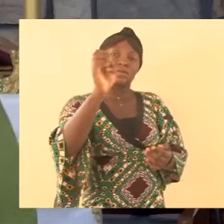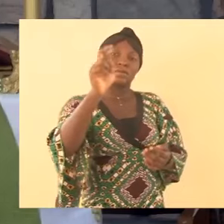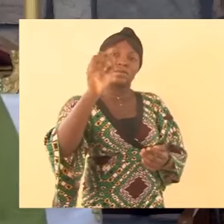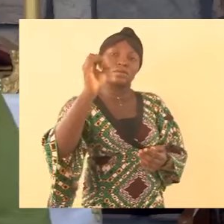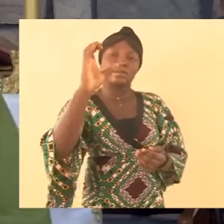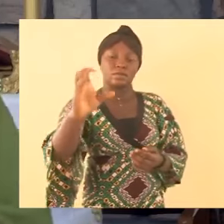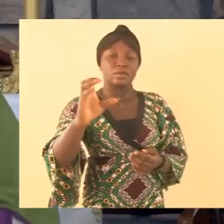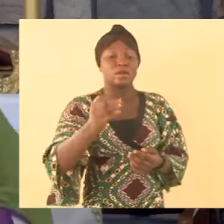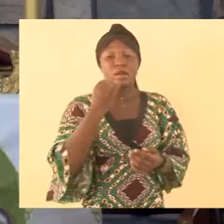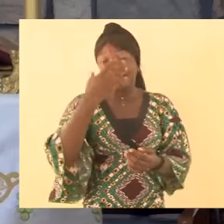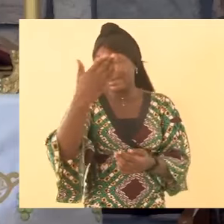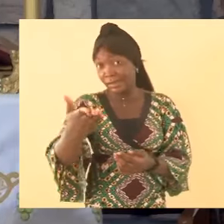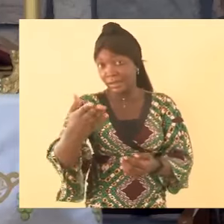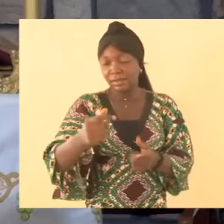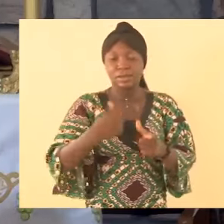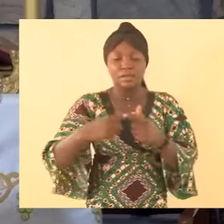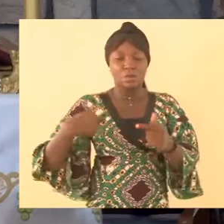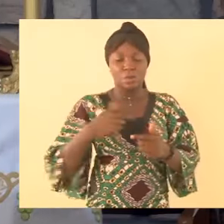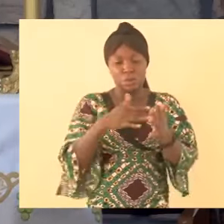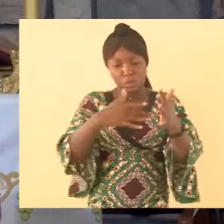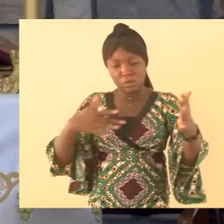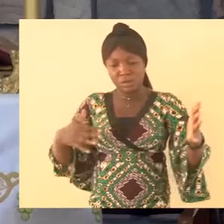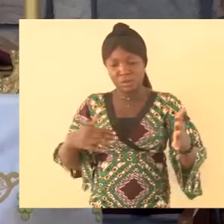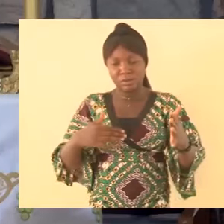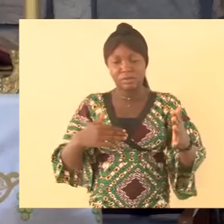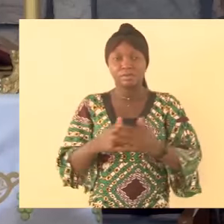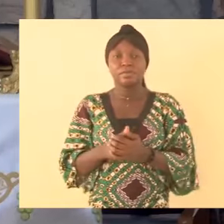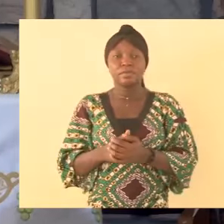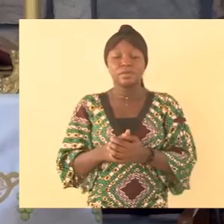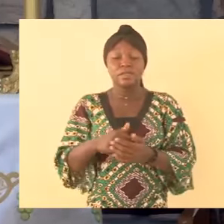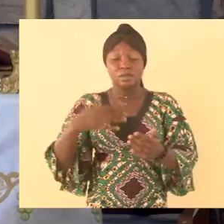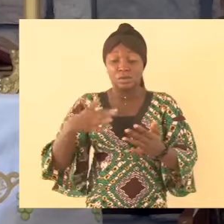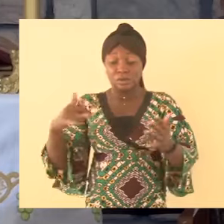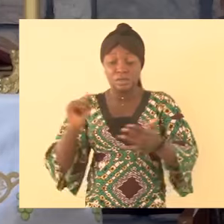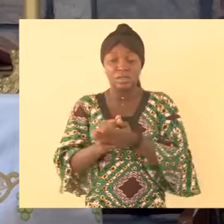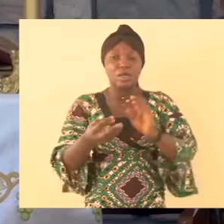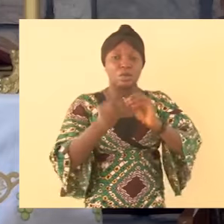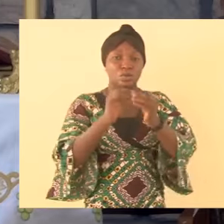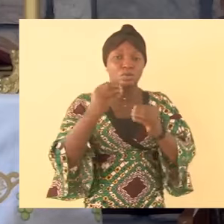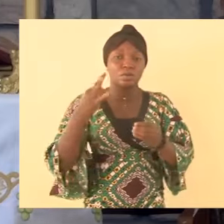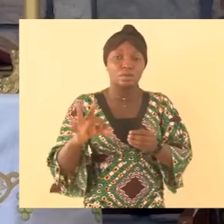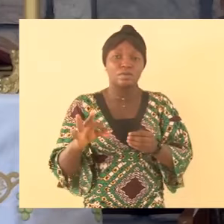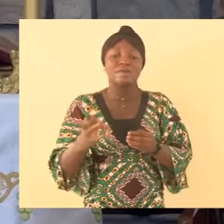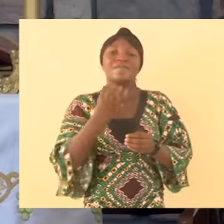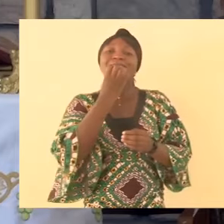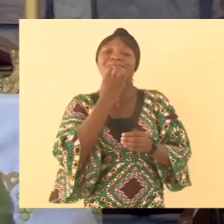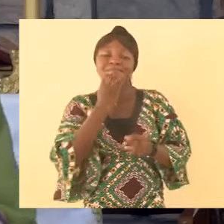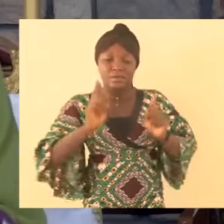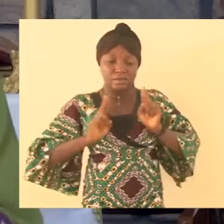It's there. Then we study, you can Google it and see. We study that a number of greedy human